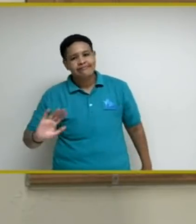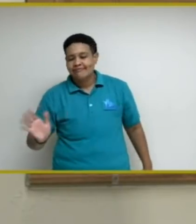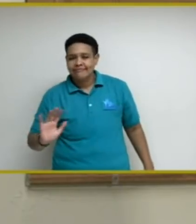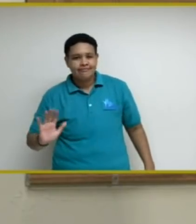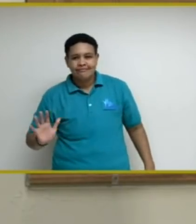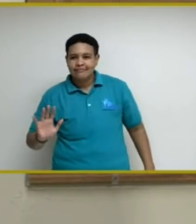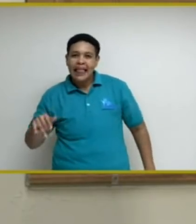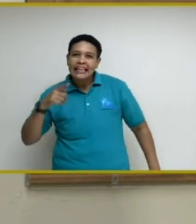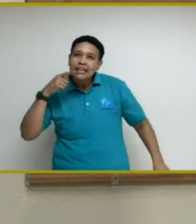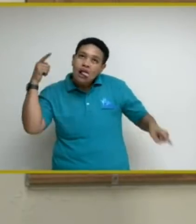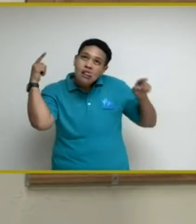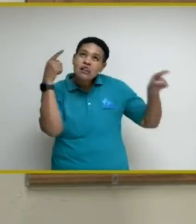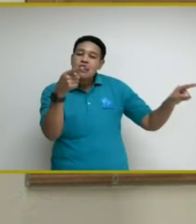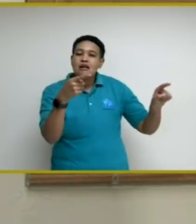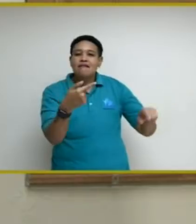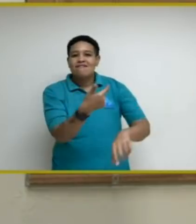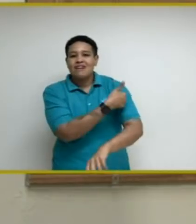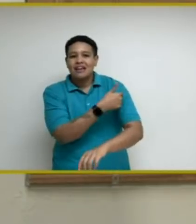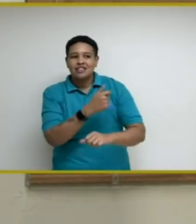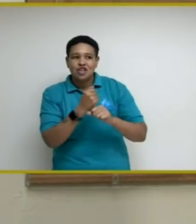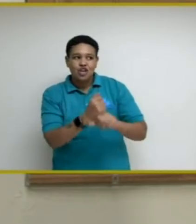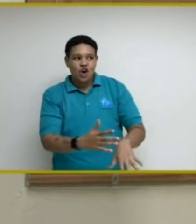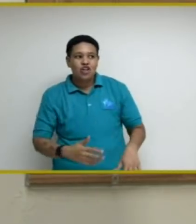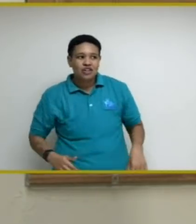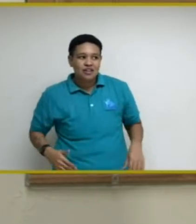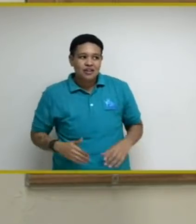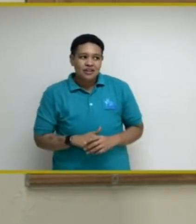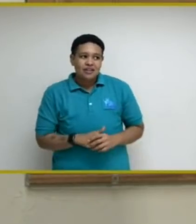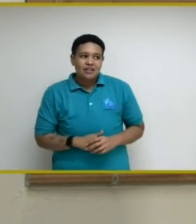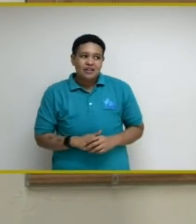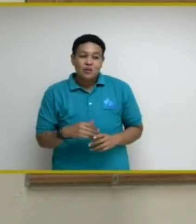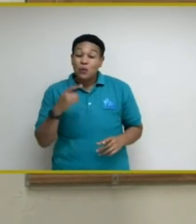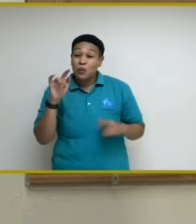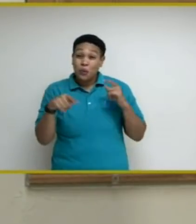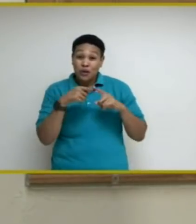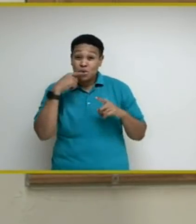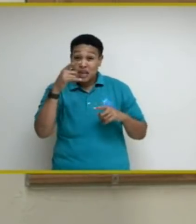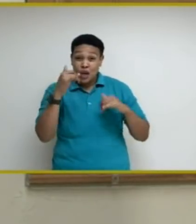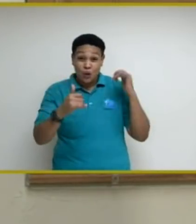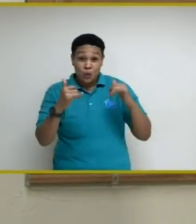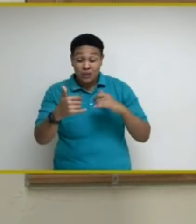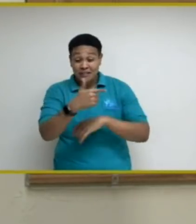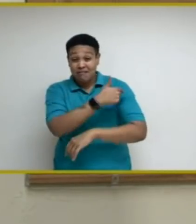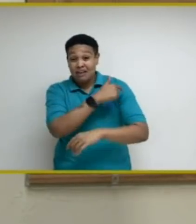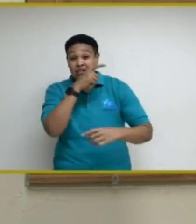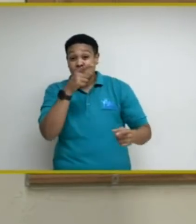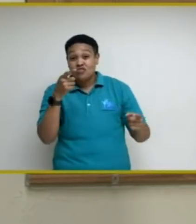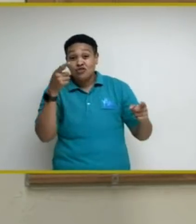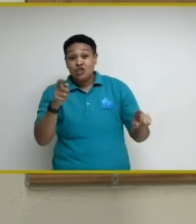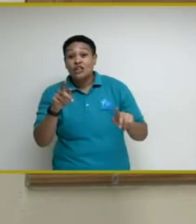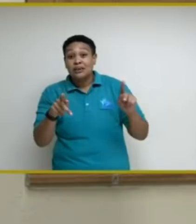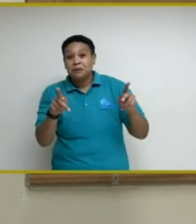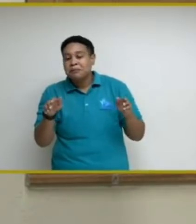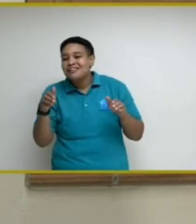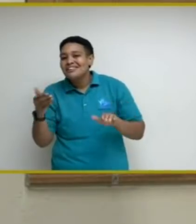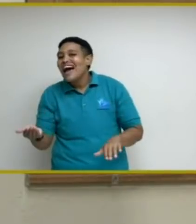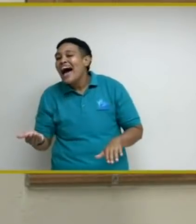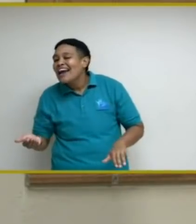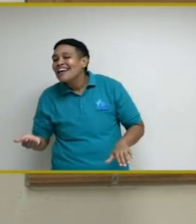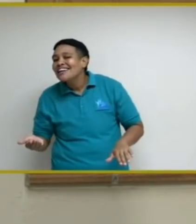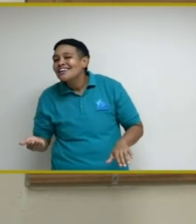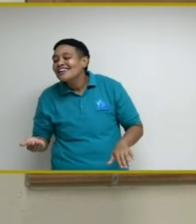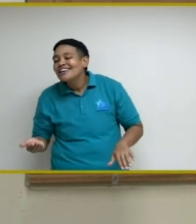that caused it. So when you say that which vaccines have resulted in deaths,